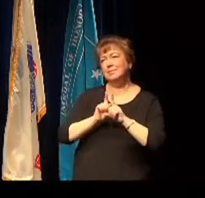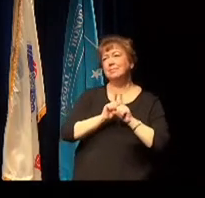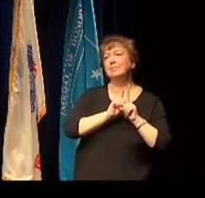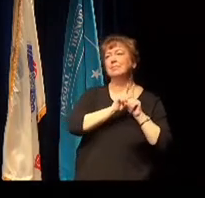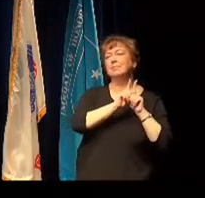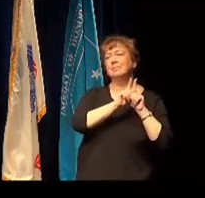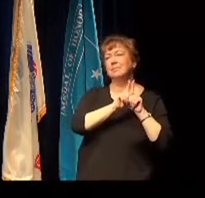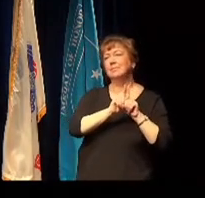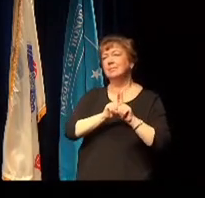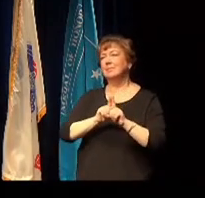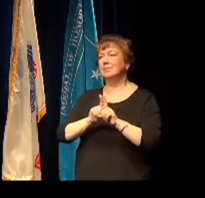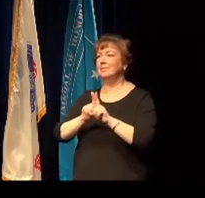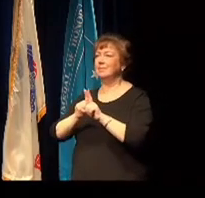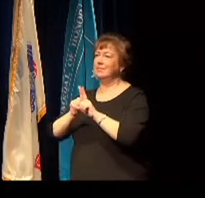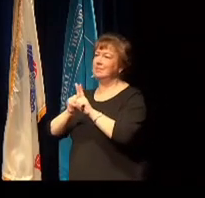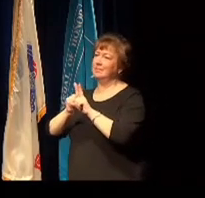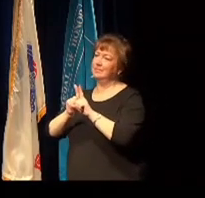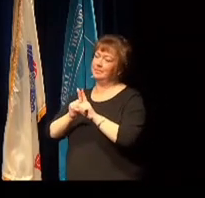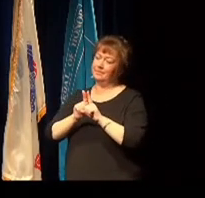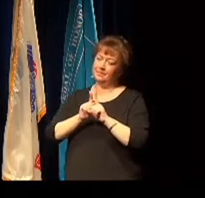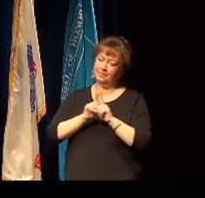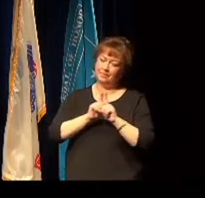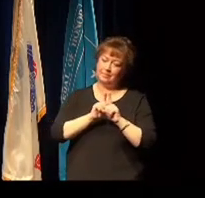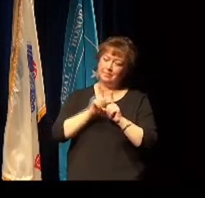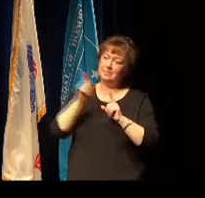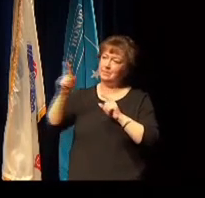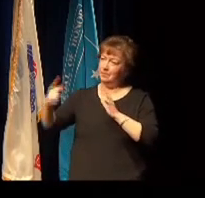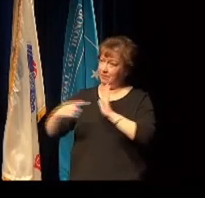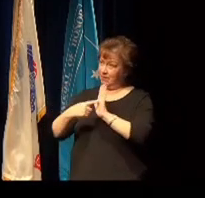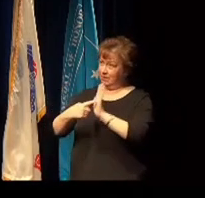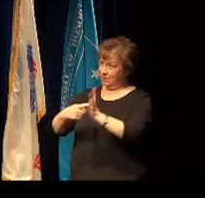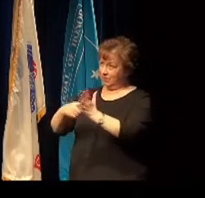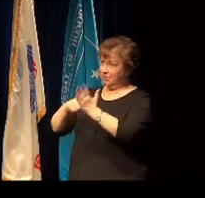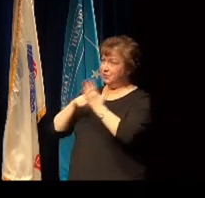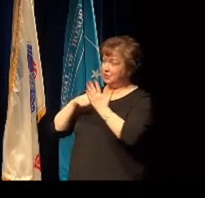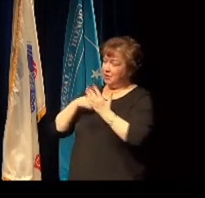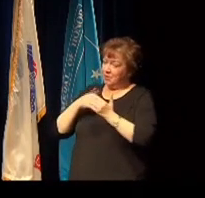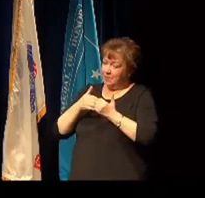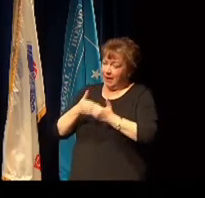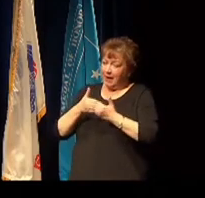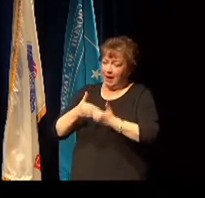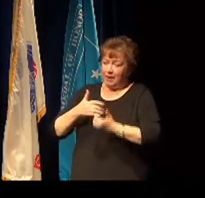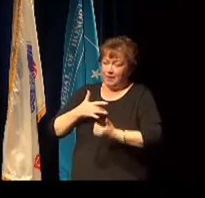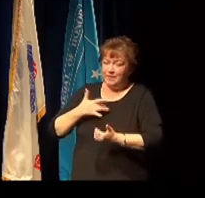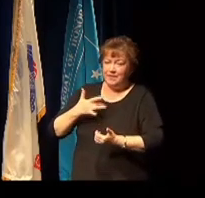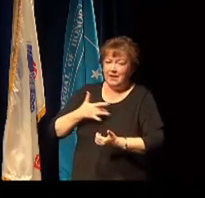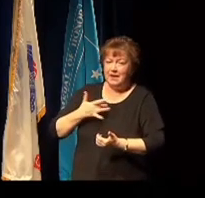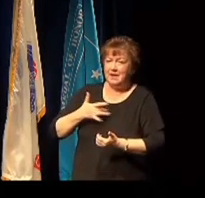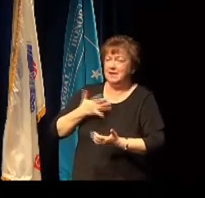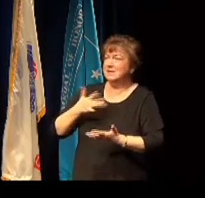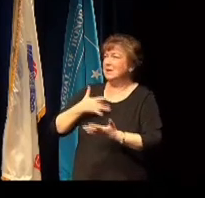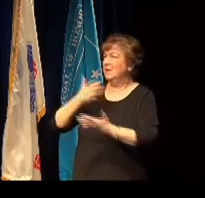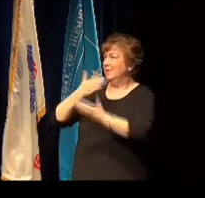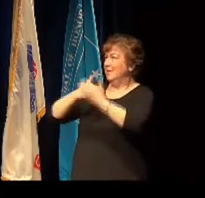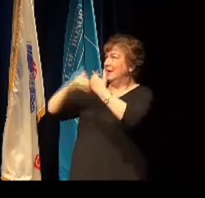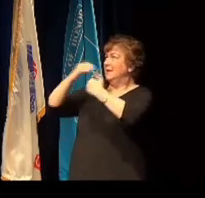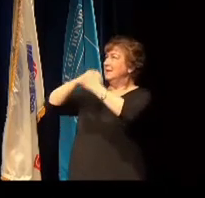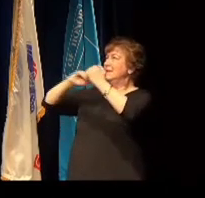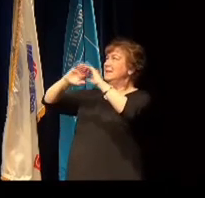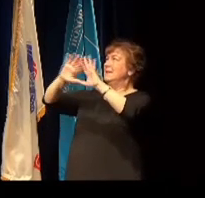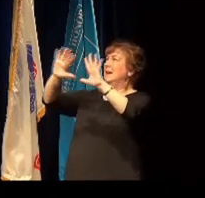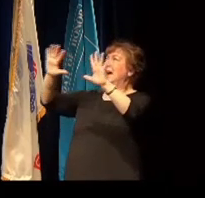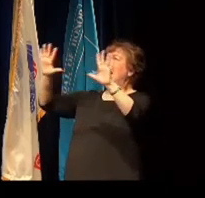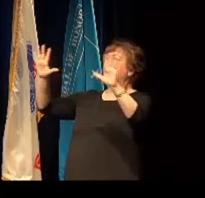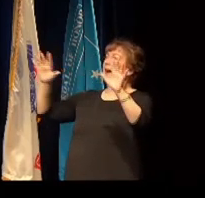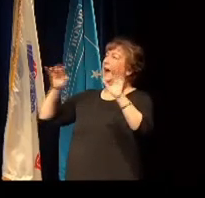Showed me how it feels to feel the sky